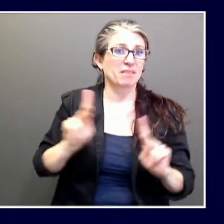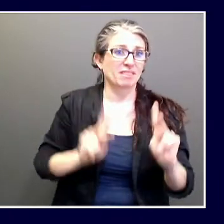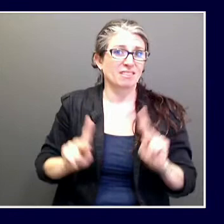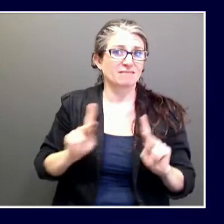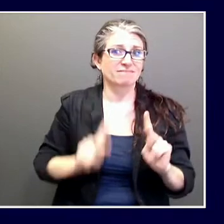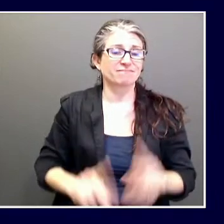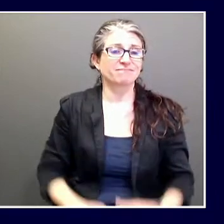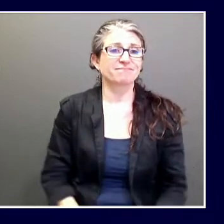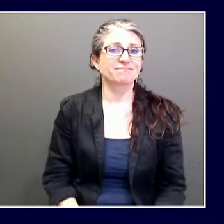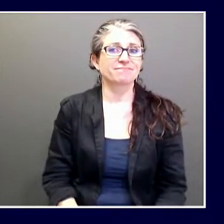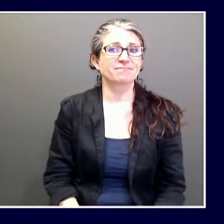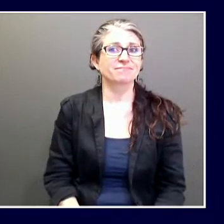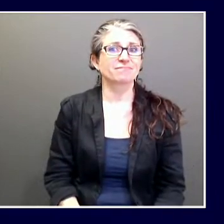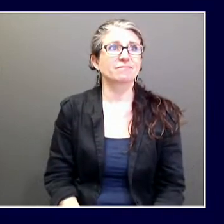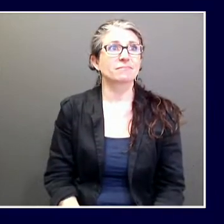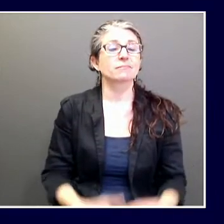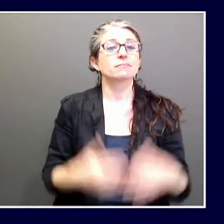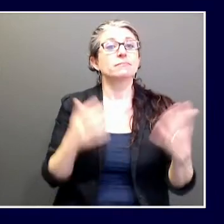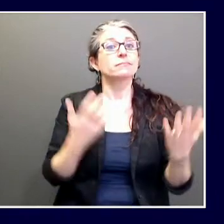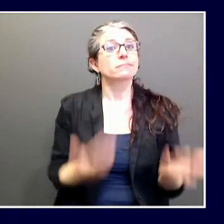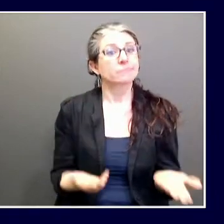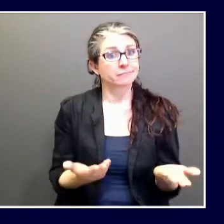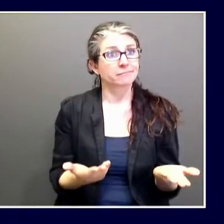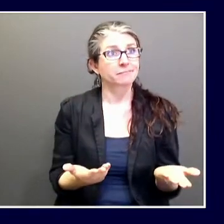Statewide, there are a total of